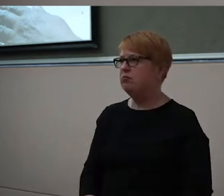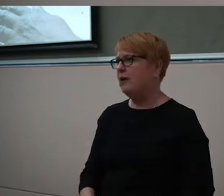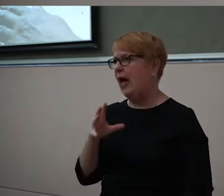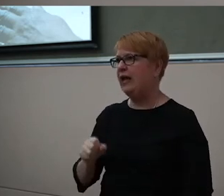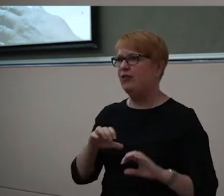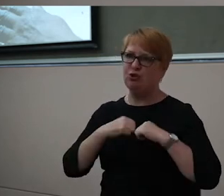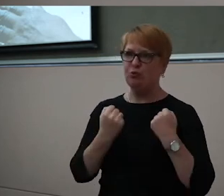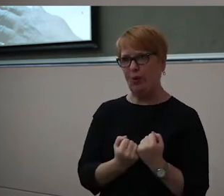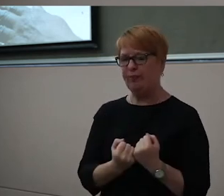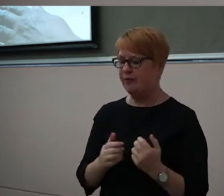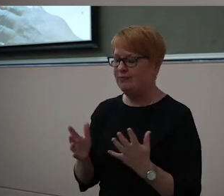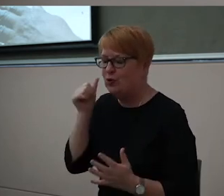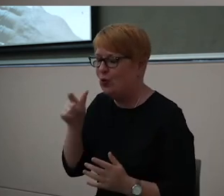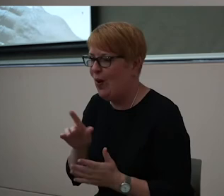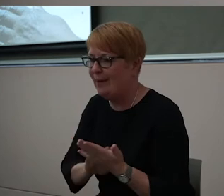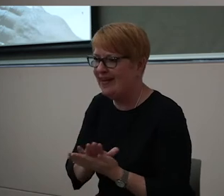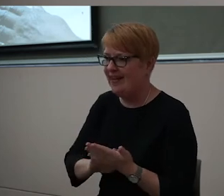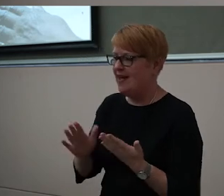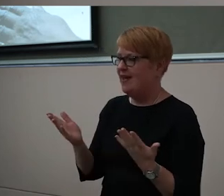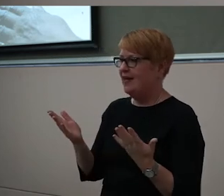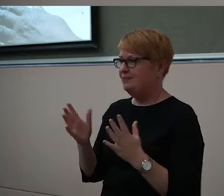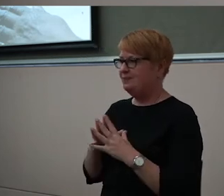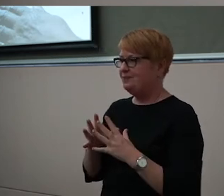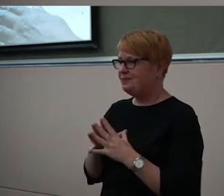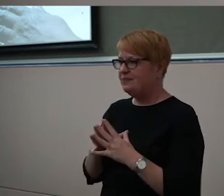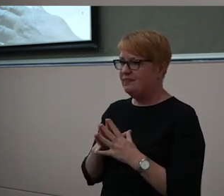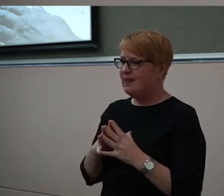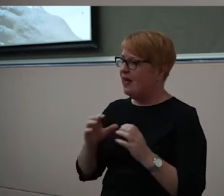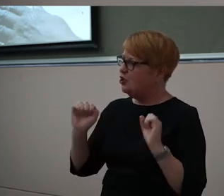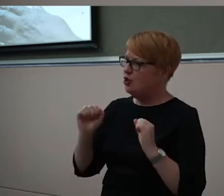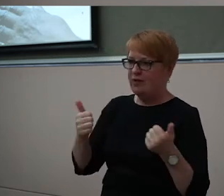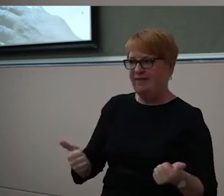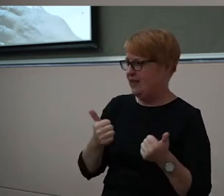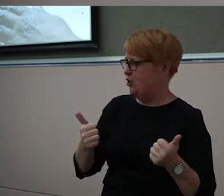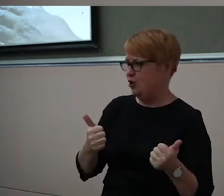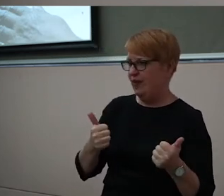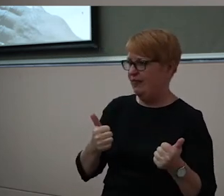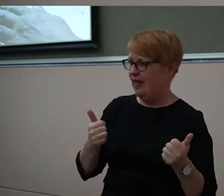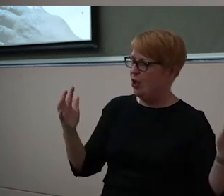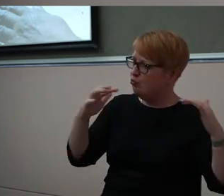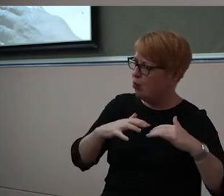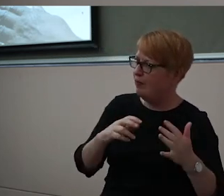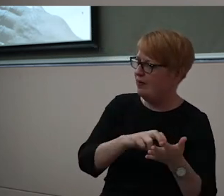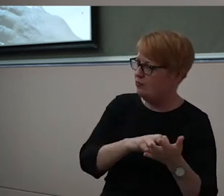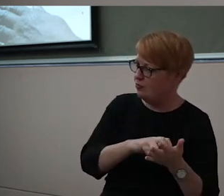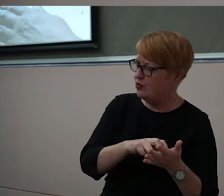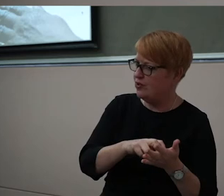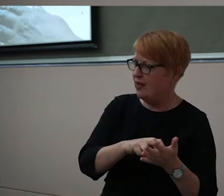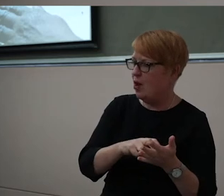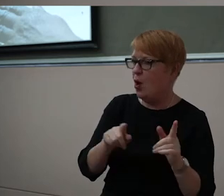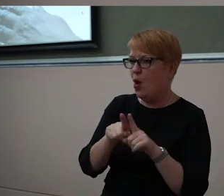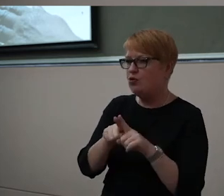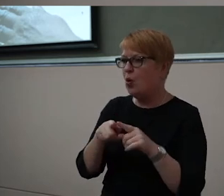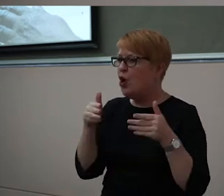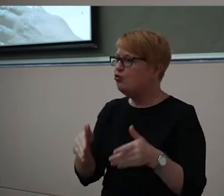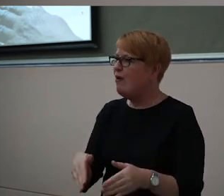Many desires in the room, and really wanting to listen to them, and not always being able to fulfil